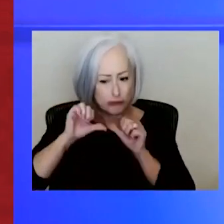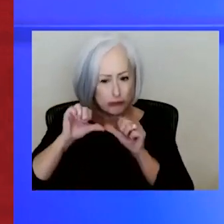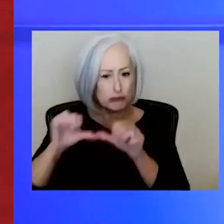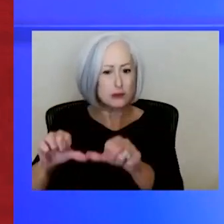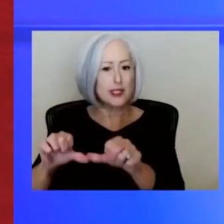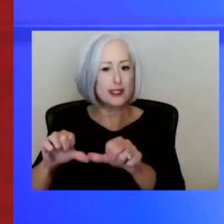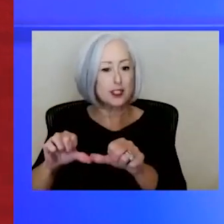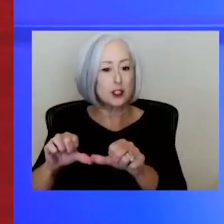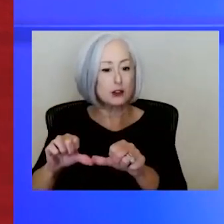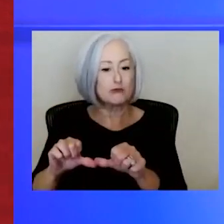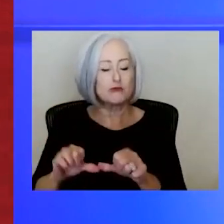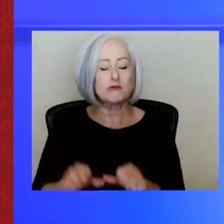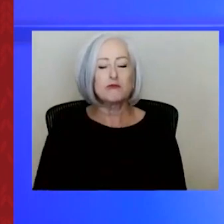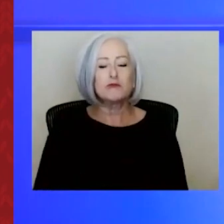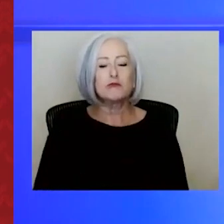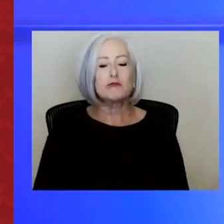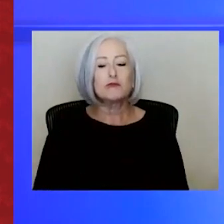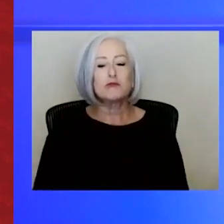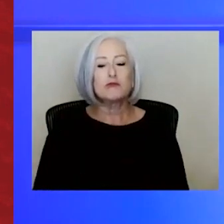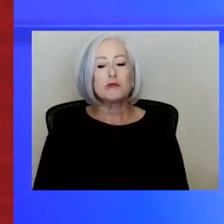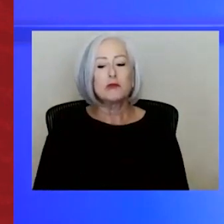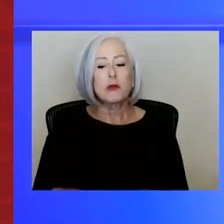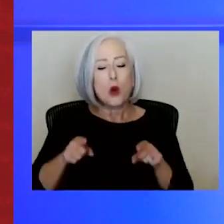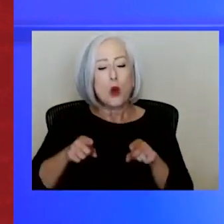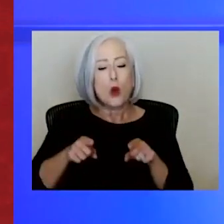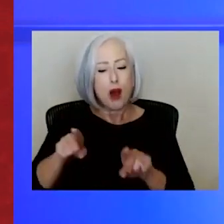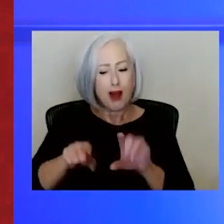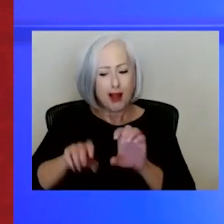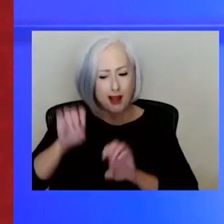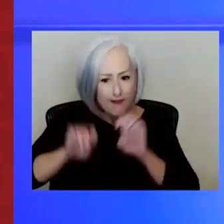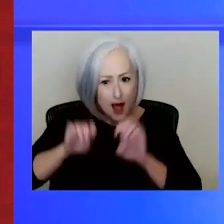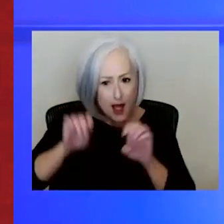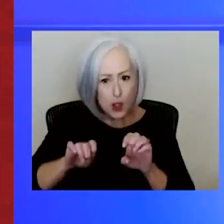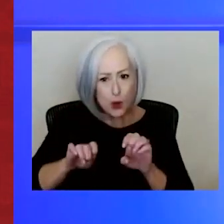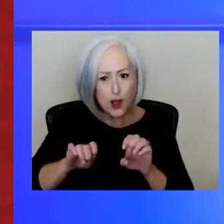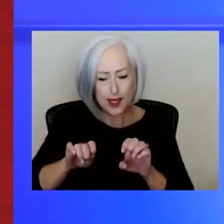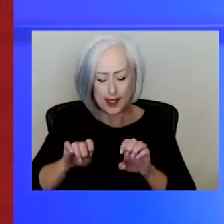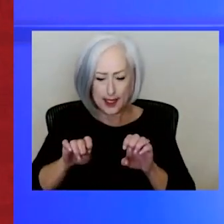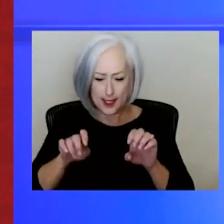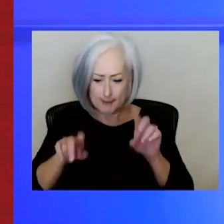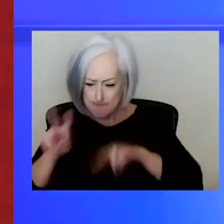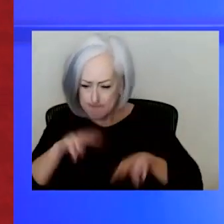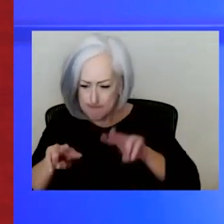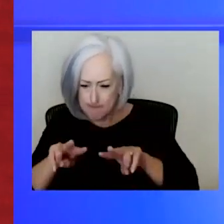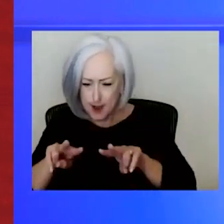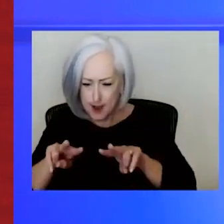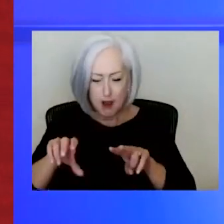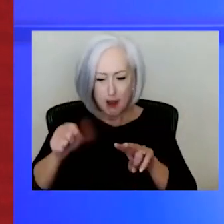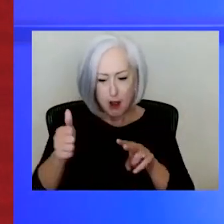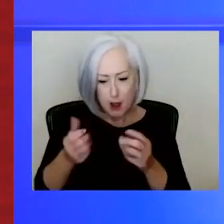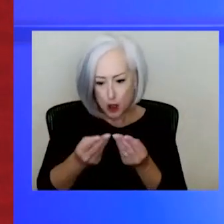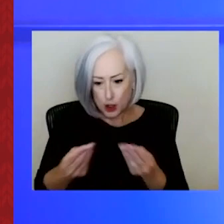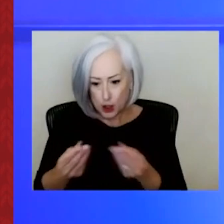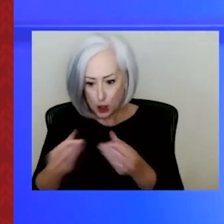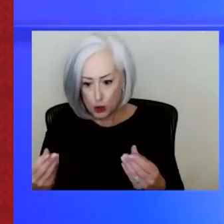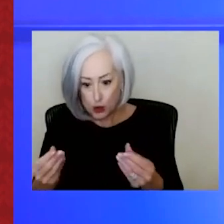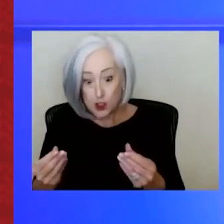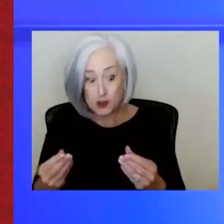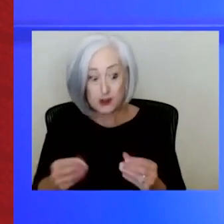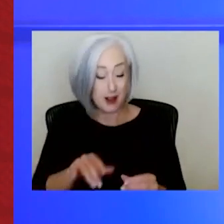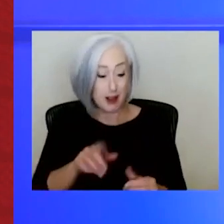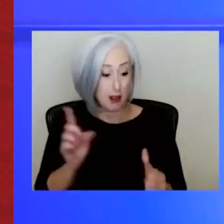when we're evaluating these cases and we're triaging other solutions, we're looking at solutions that are equal to what we're currently